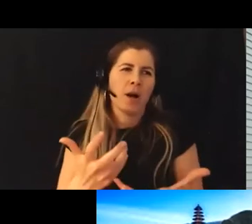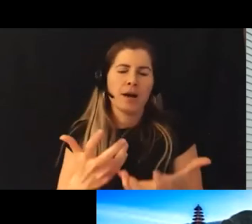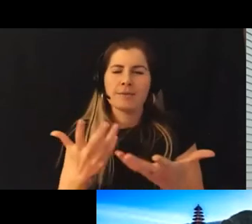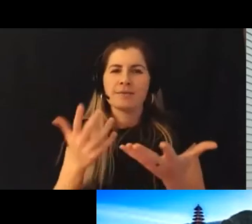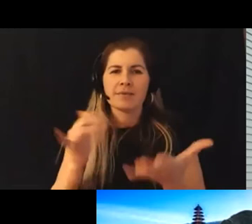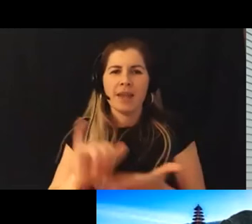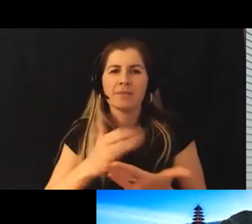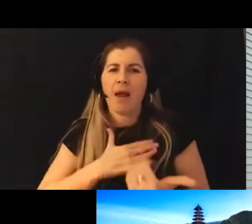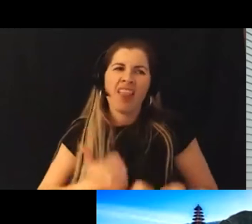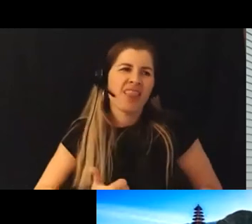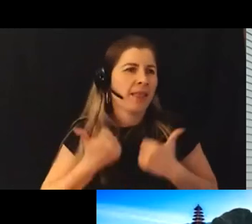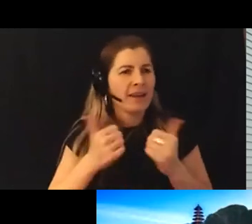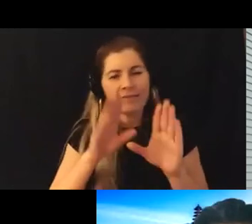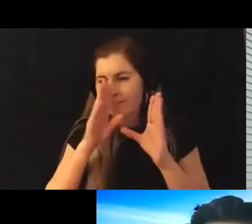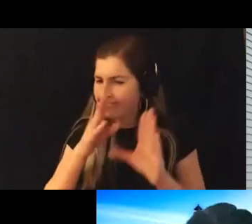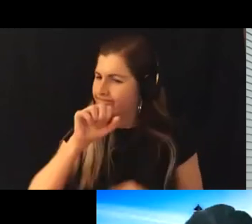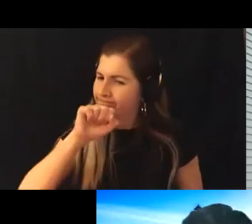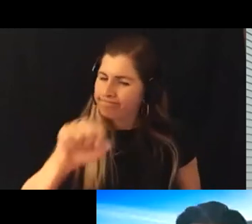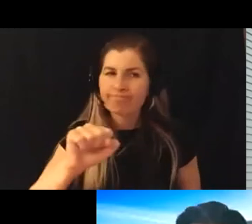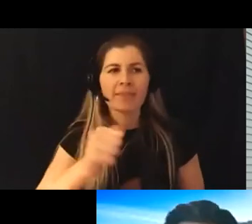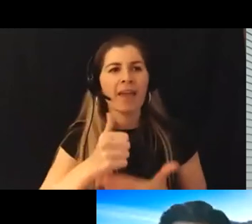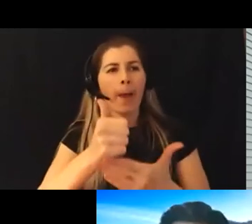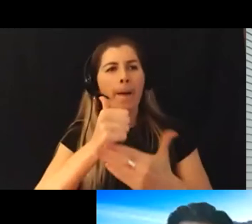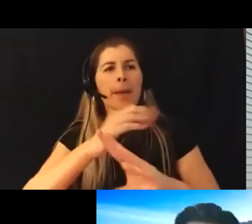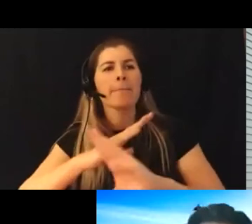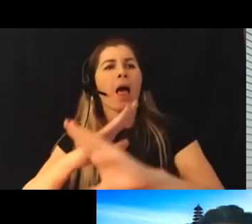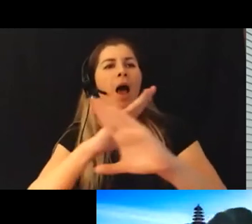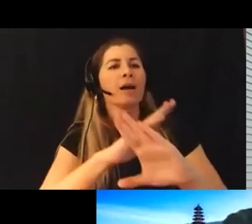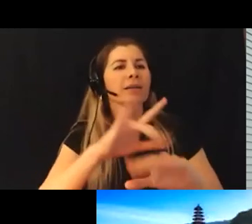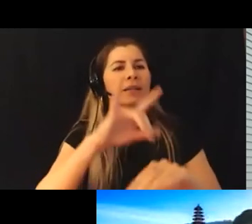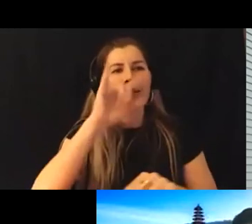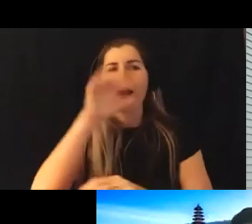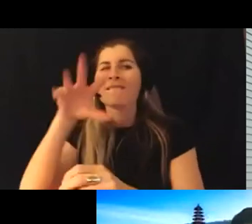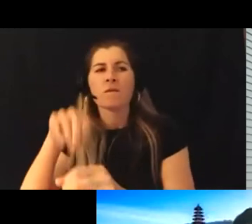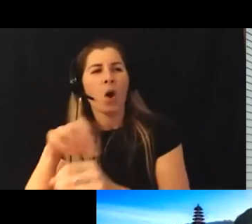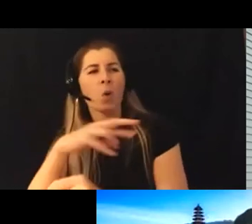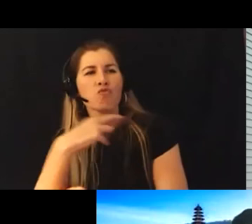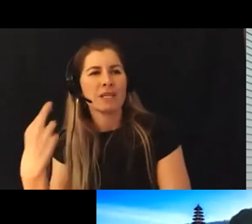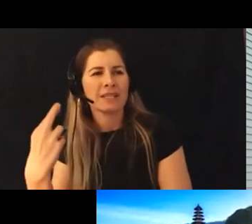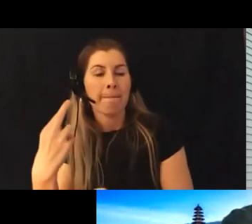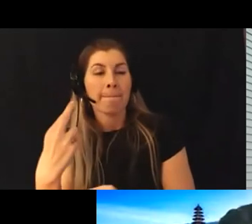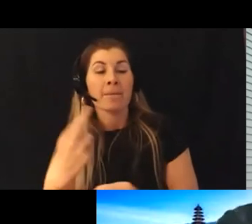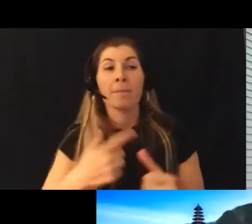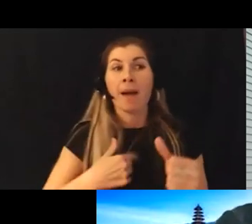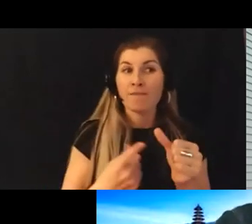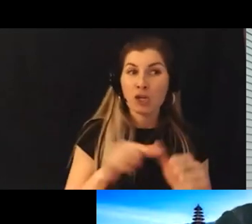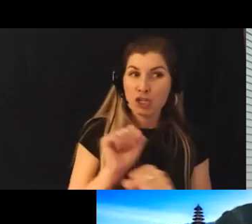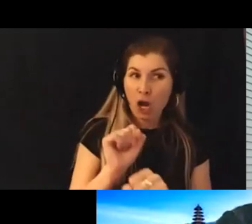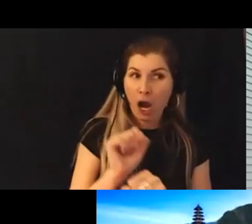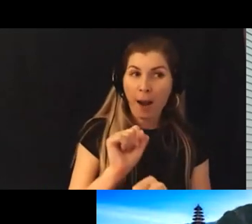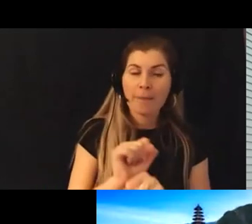life work, really around prevention. And I had my first job working in